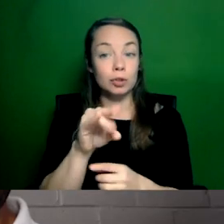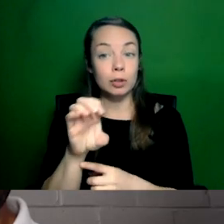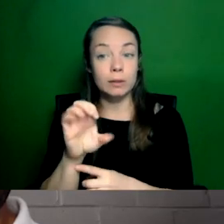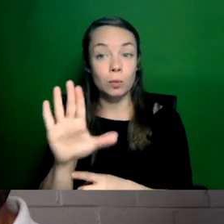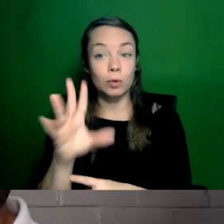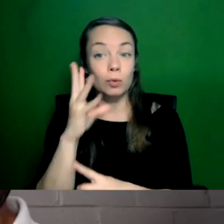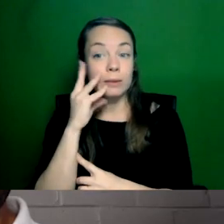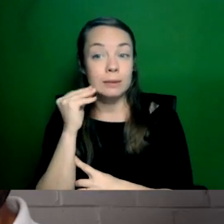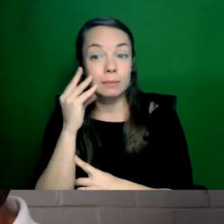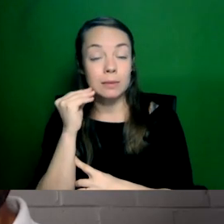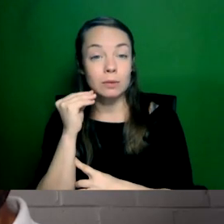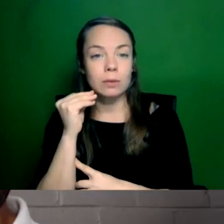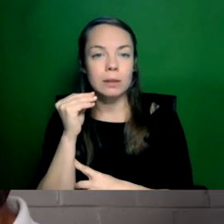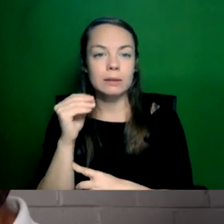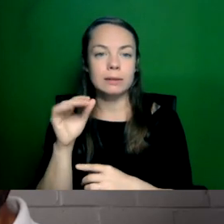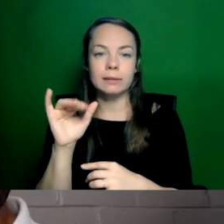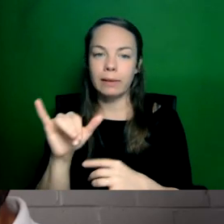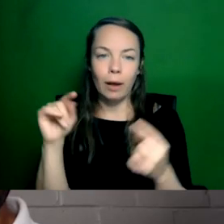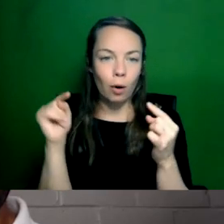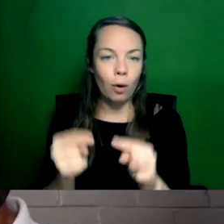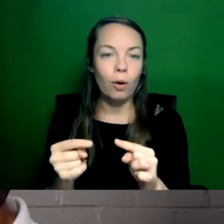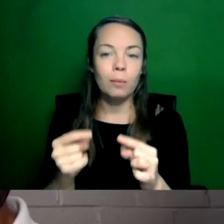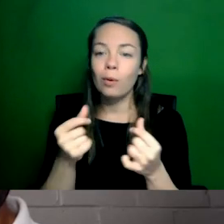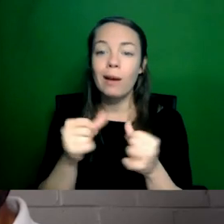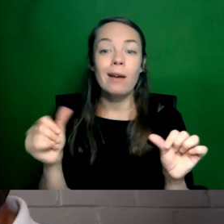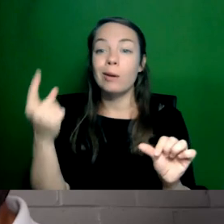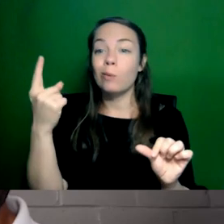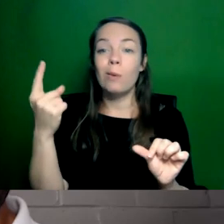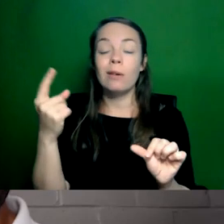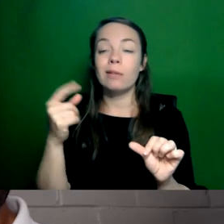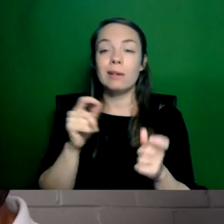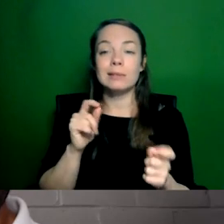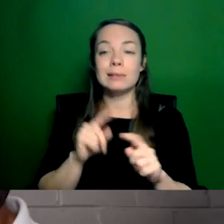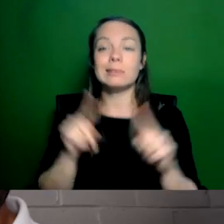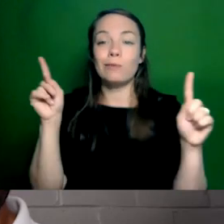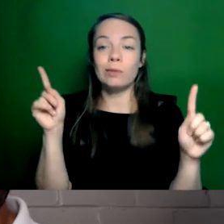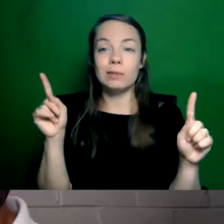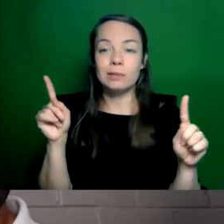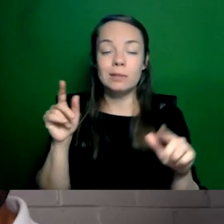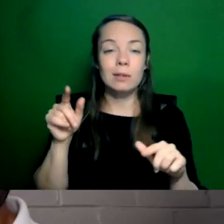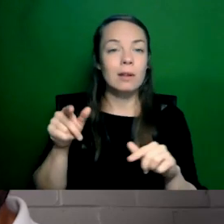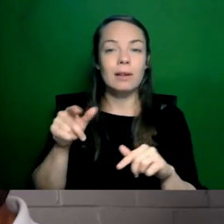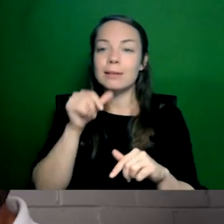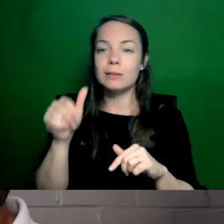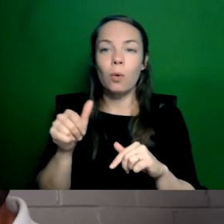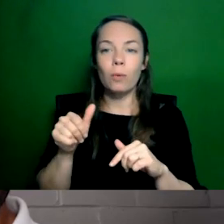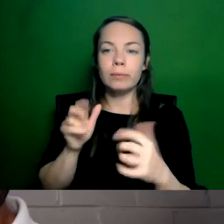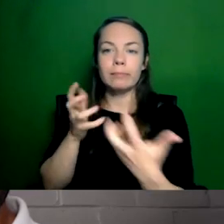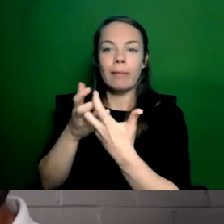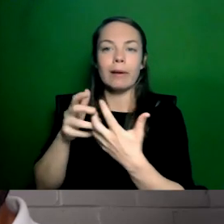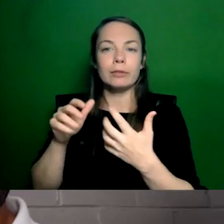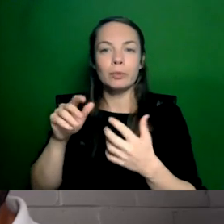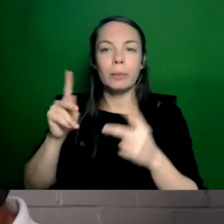as harm, and what anyone else who either steps outside or the expectation men have to cast harm